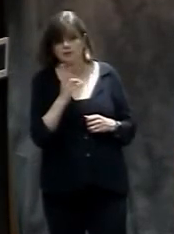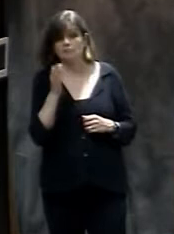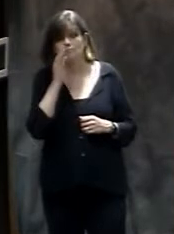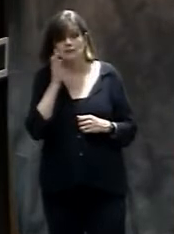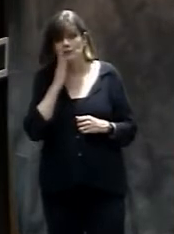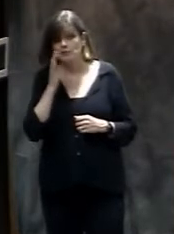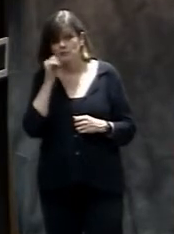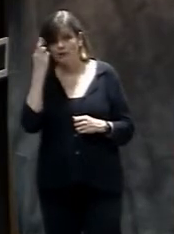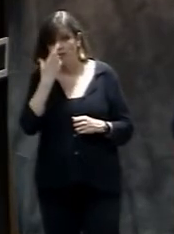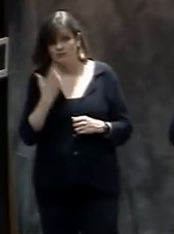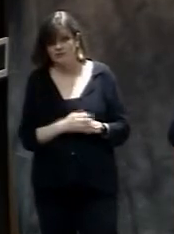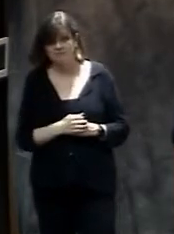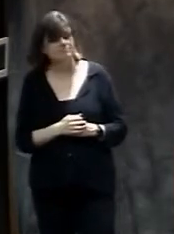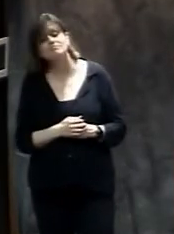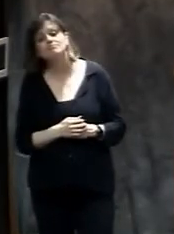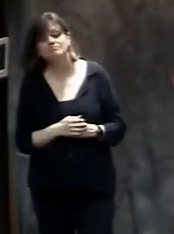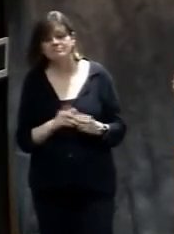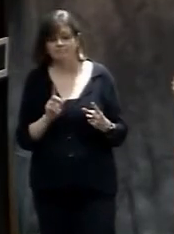here.